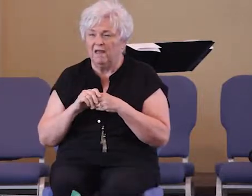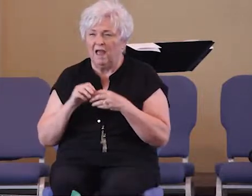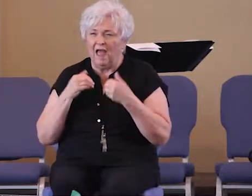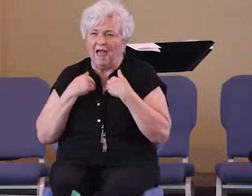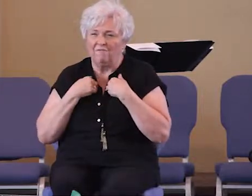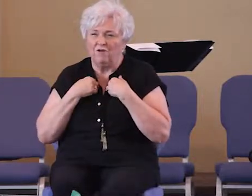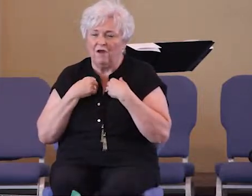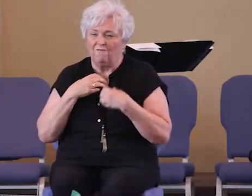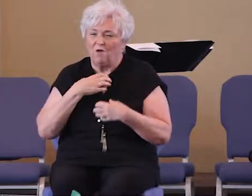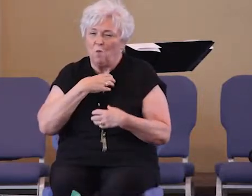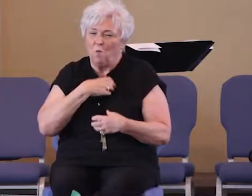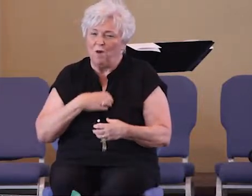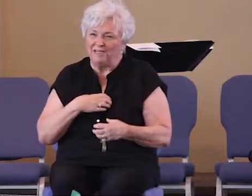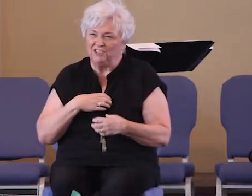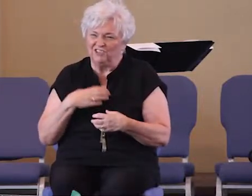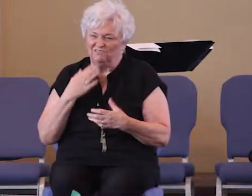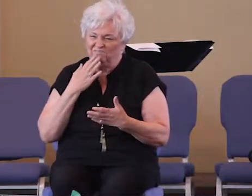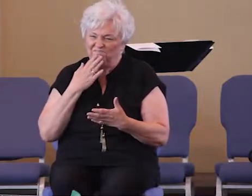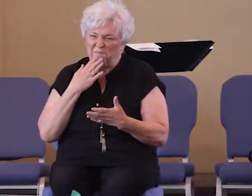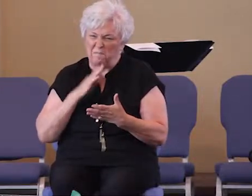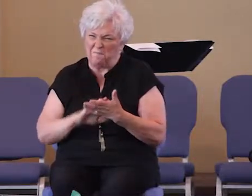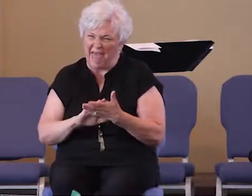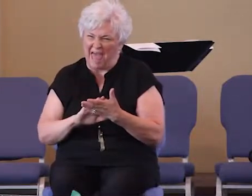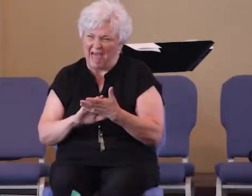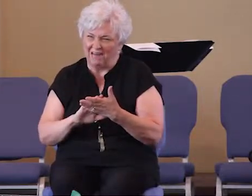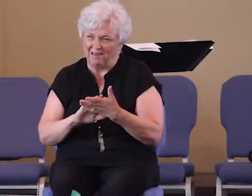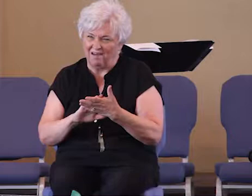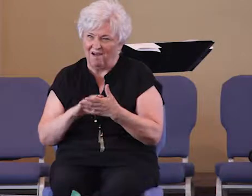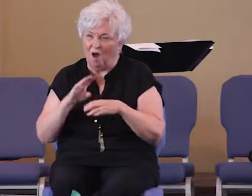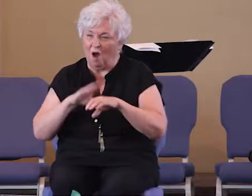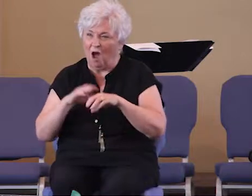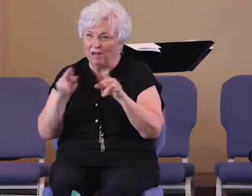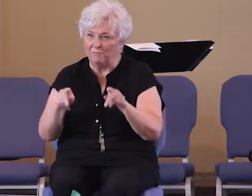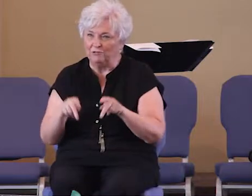on someone? Have you ever wished someone would just die?